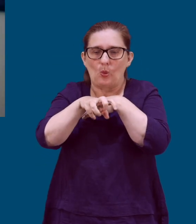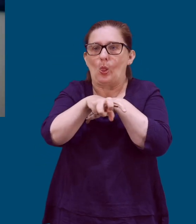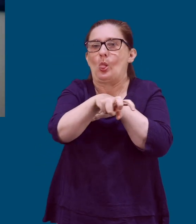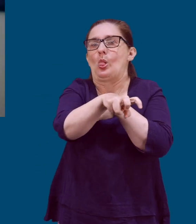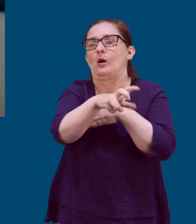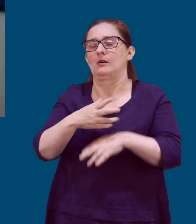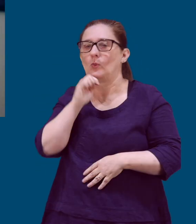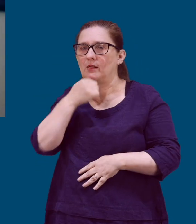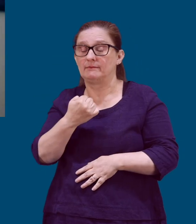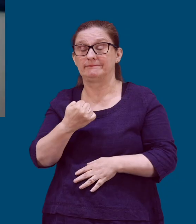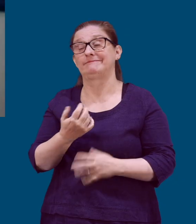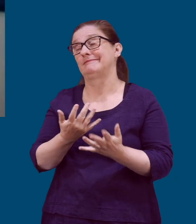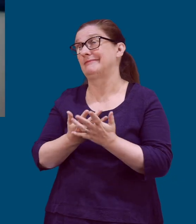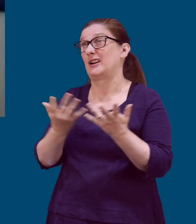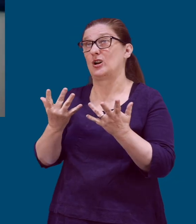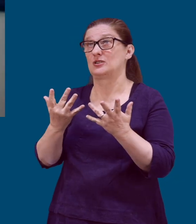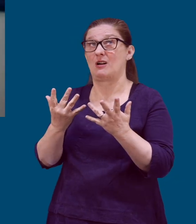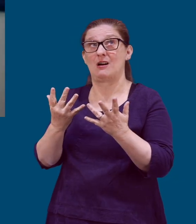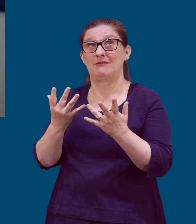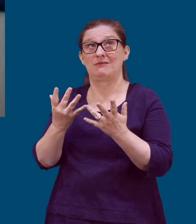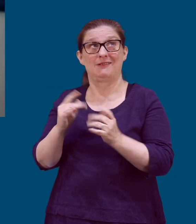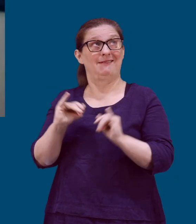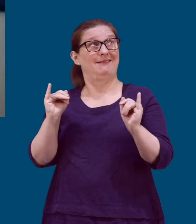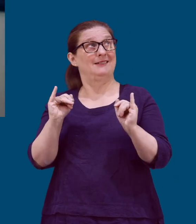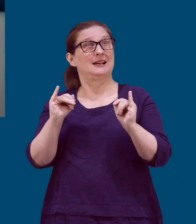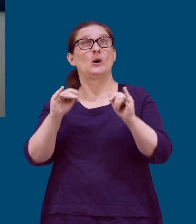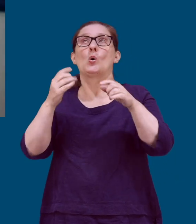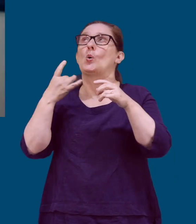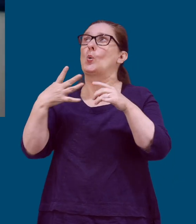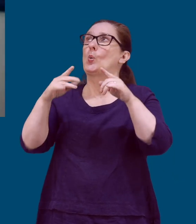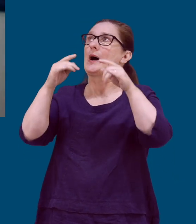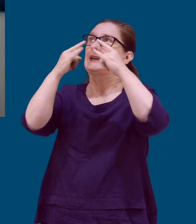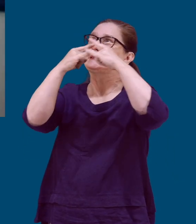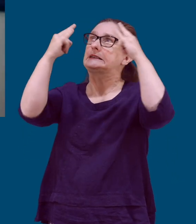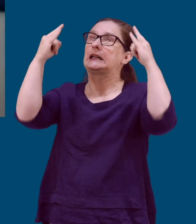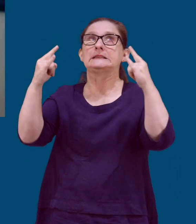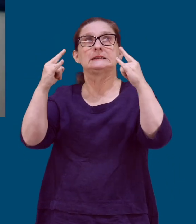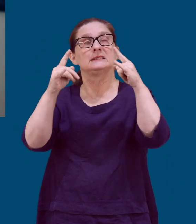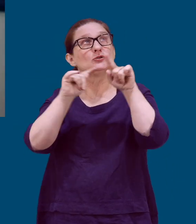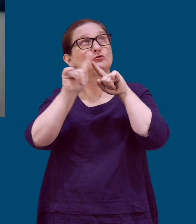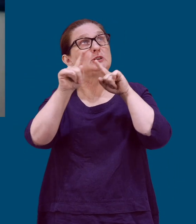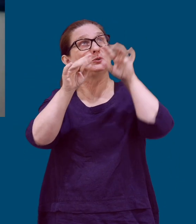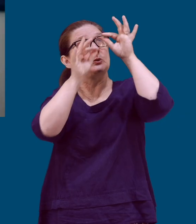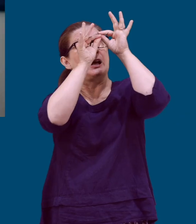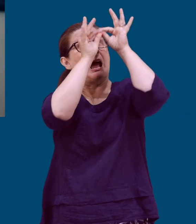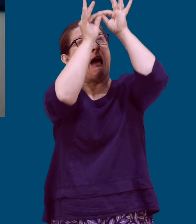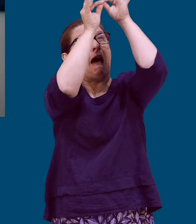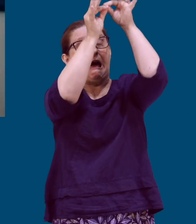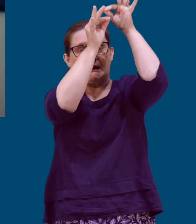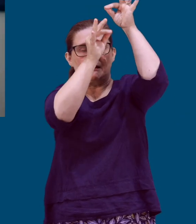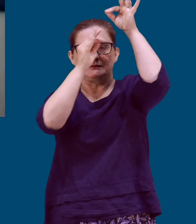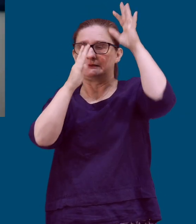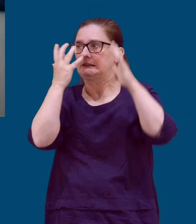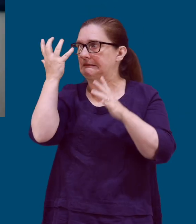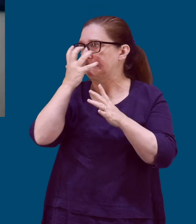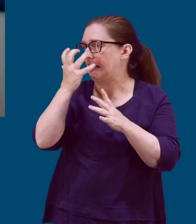There are a lot of dramas with hanging slugs from the ceiling of a white tent at an art fair. I have nightmares about one falling